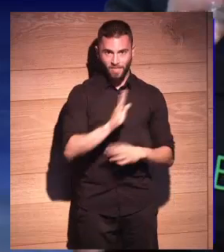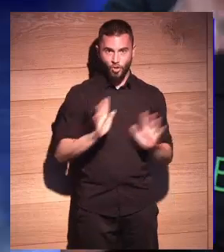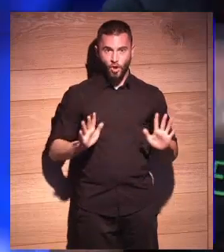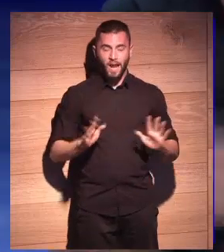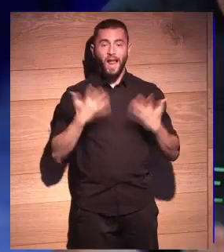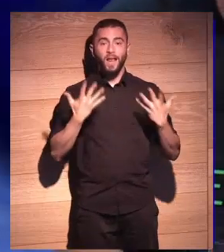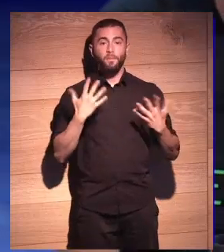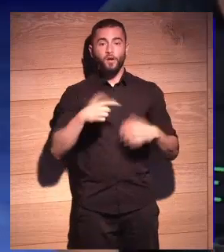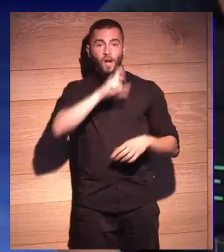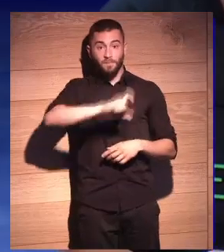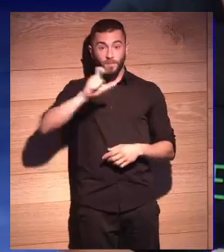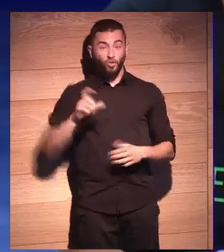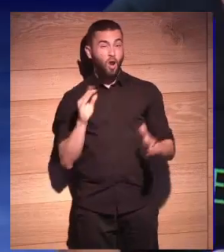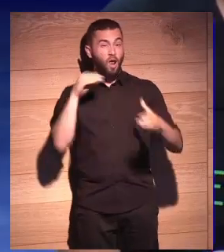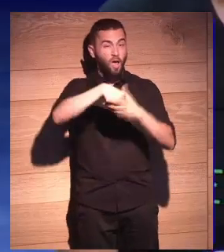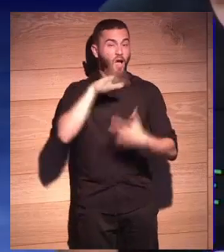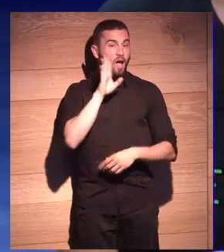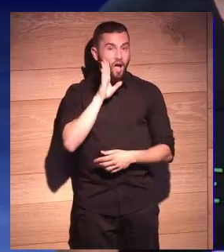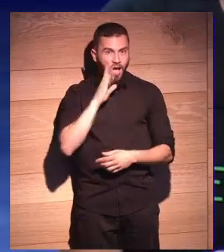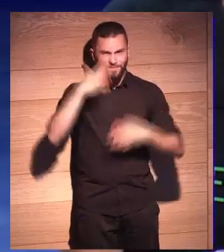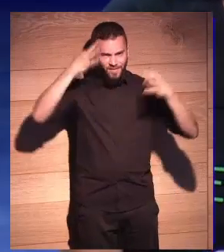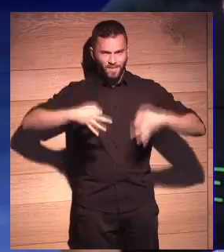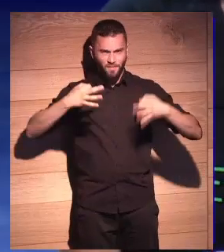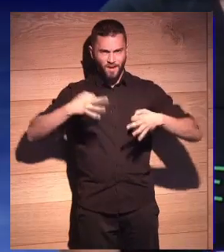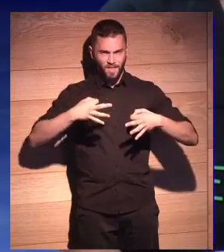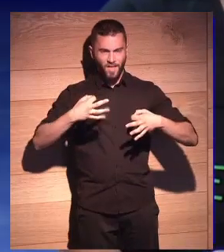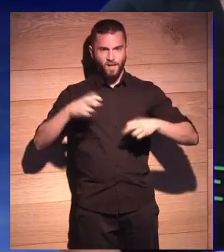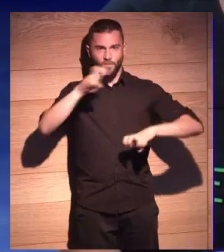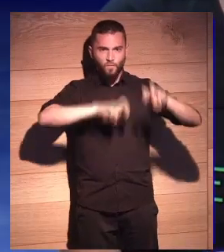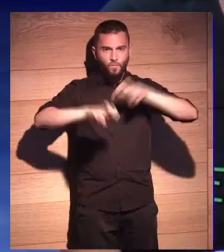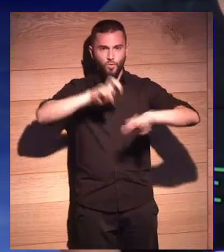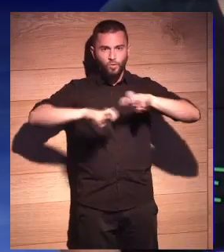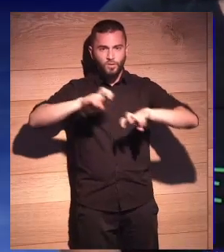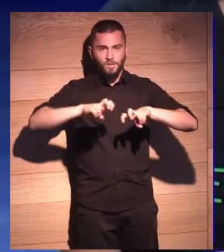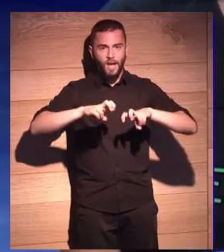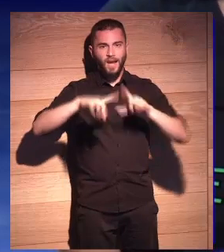quite conventional as well. But I think that people are working on a daily basis